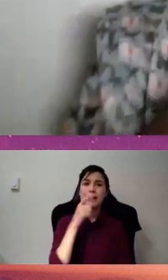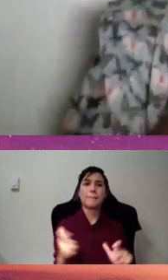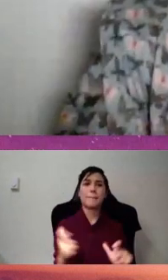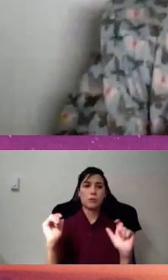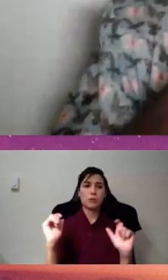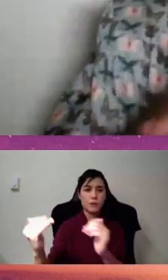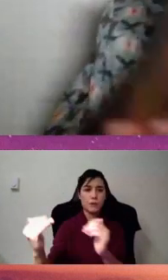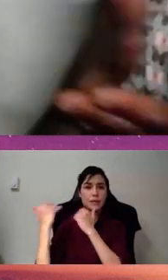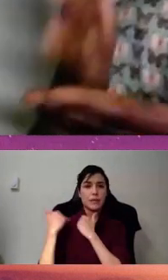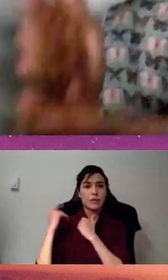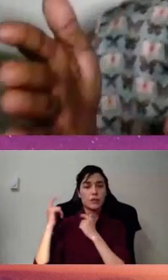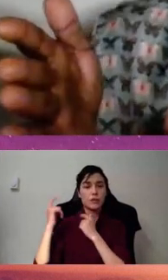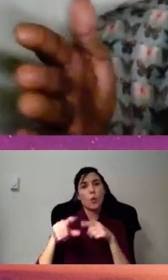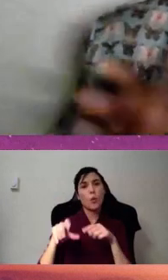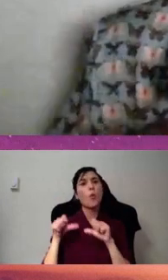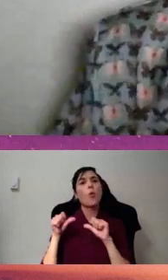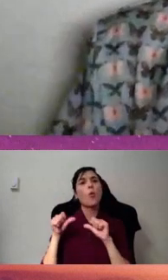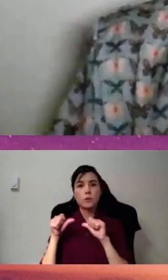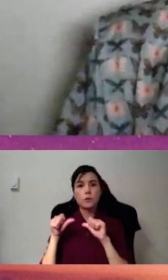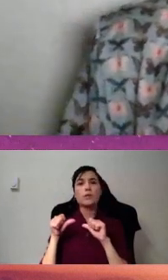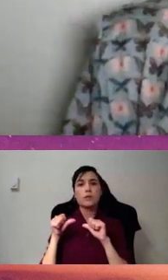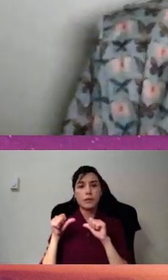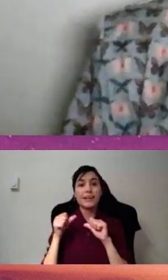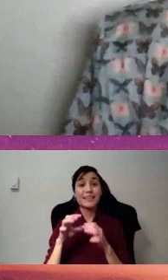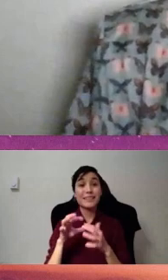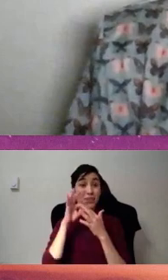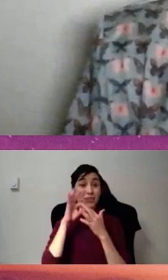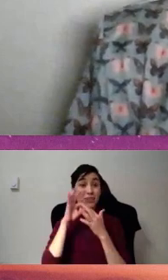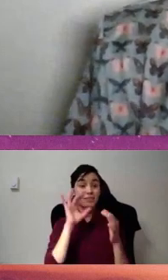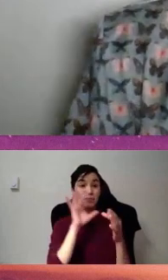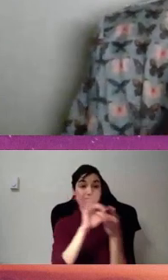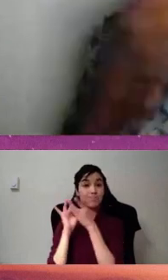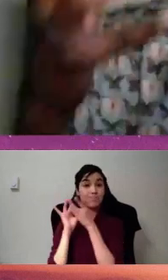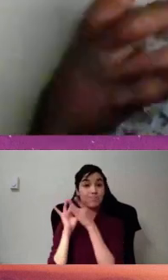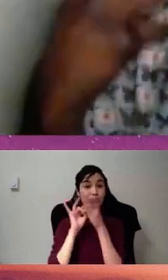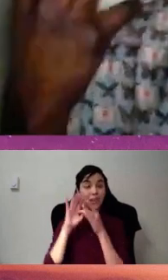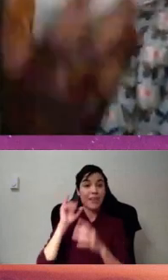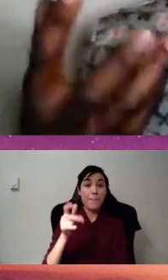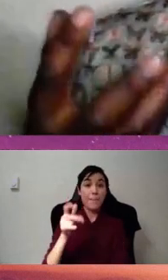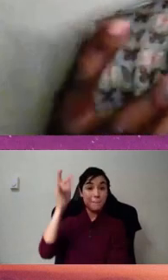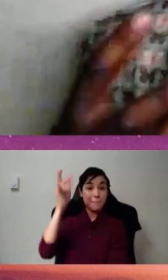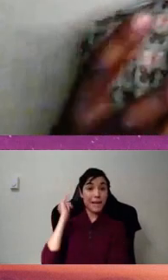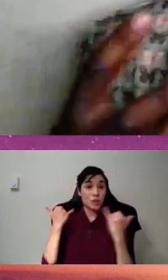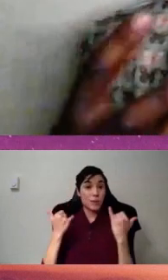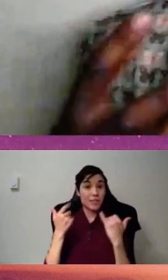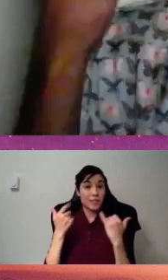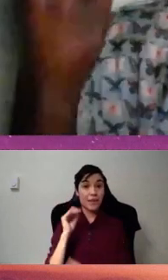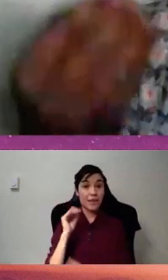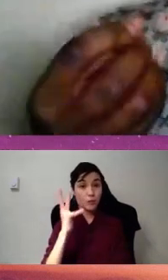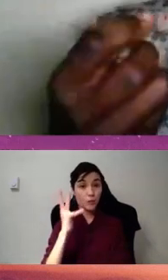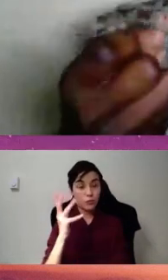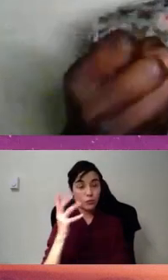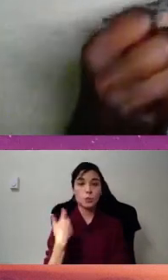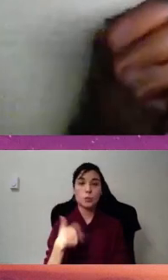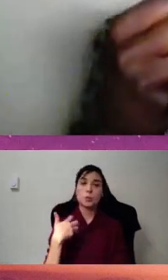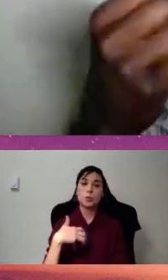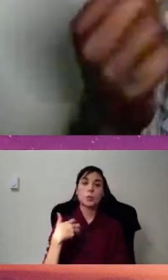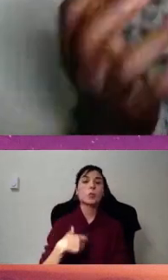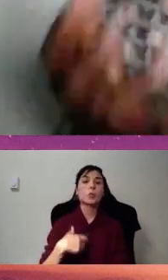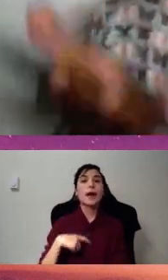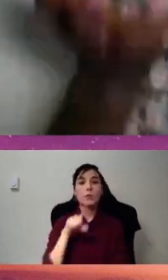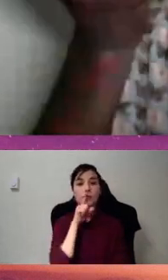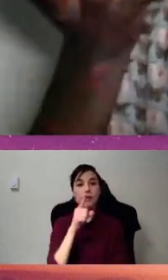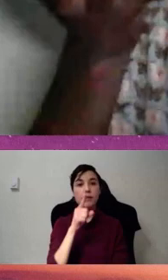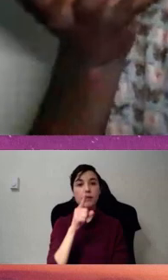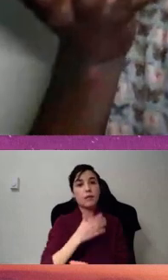of bridging that past, present, and future. So really appreciate all of what y'all are bringing in terms of learning from them and